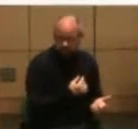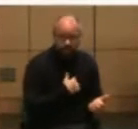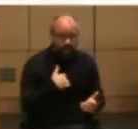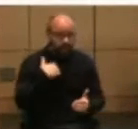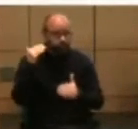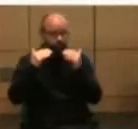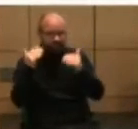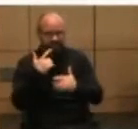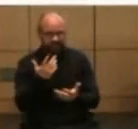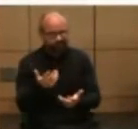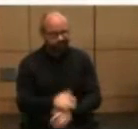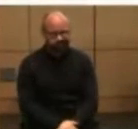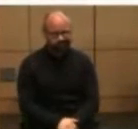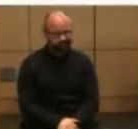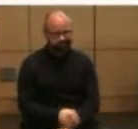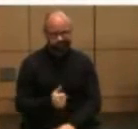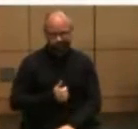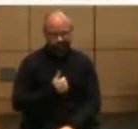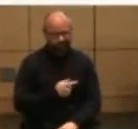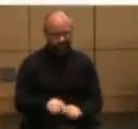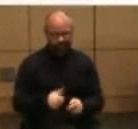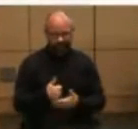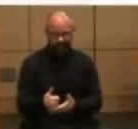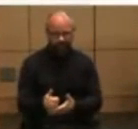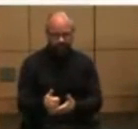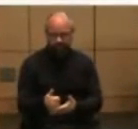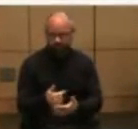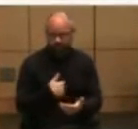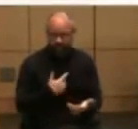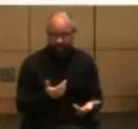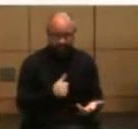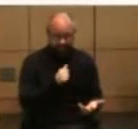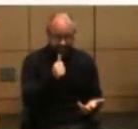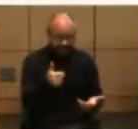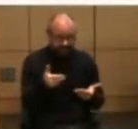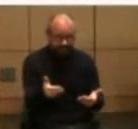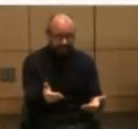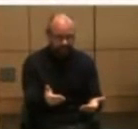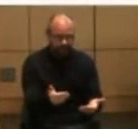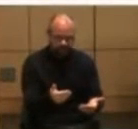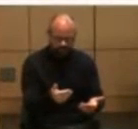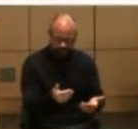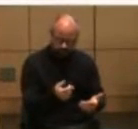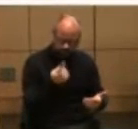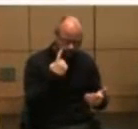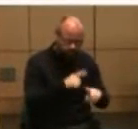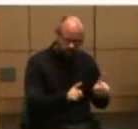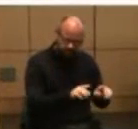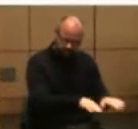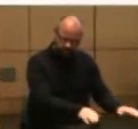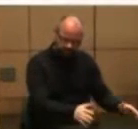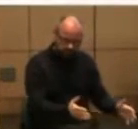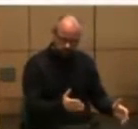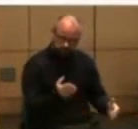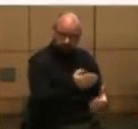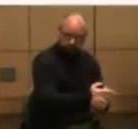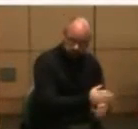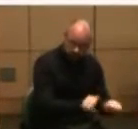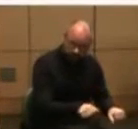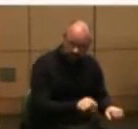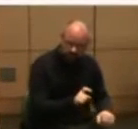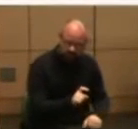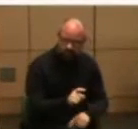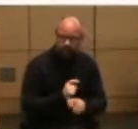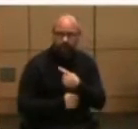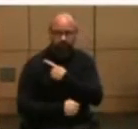could be done, so I didn't opt for that route. Can you explain the difference? So for adults, it's usually thought that it's an